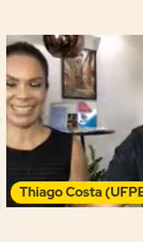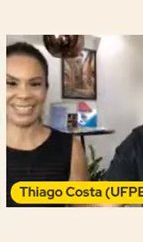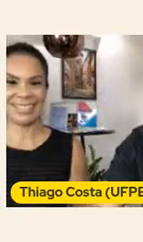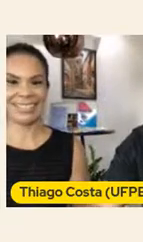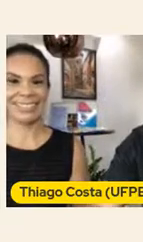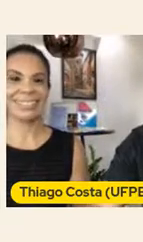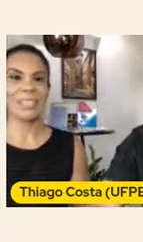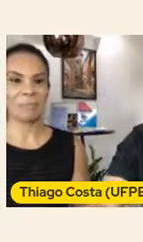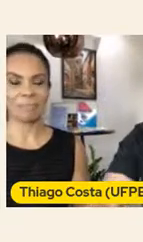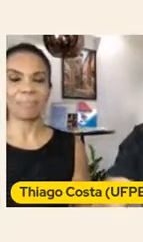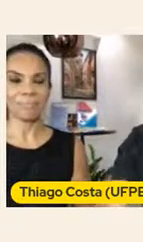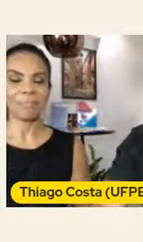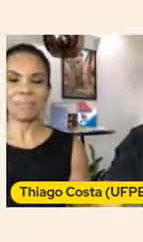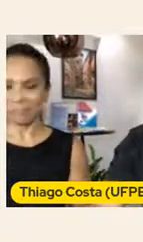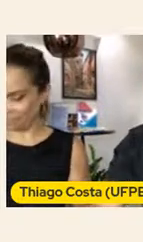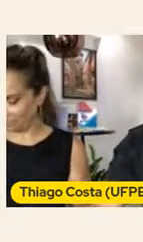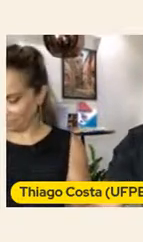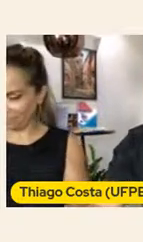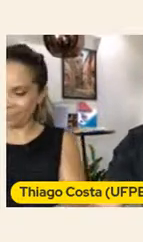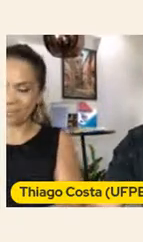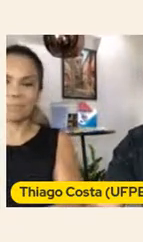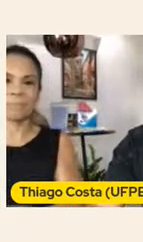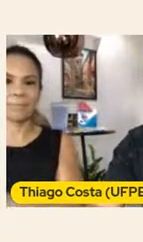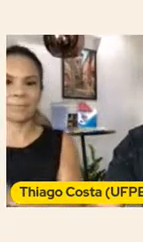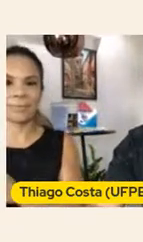Yes. Okay, so